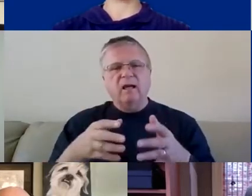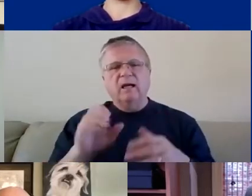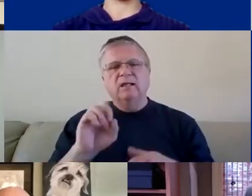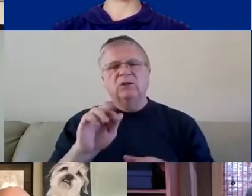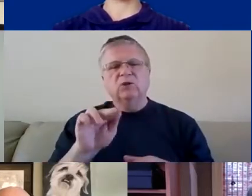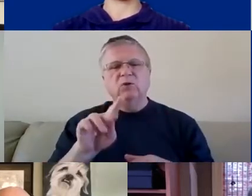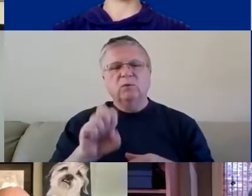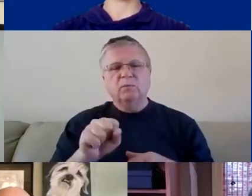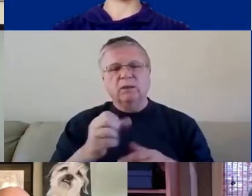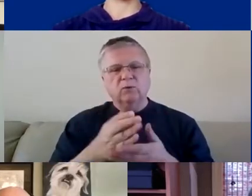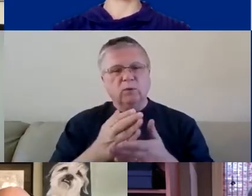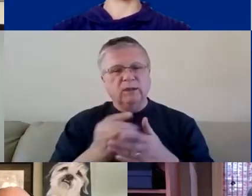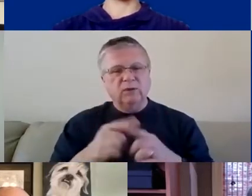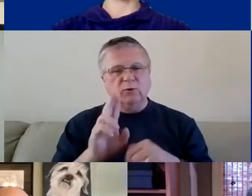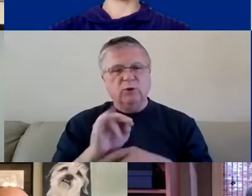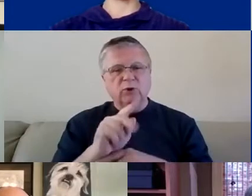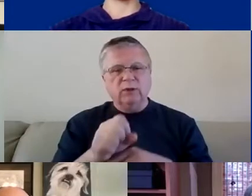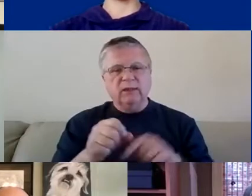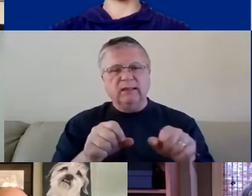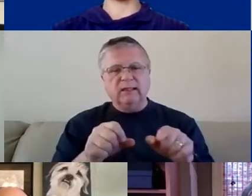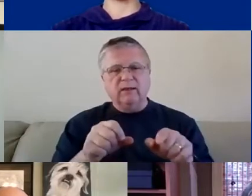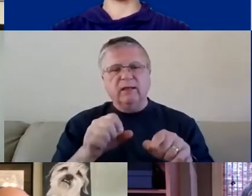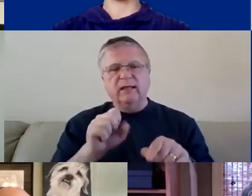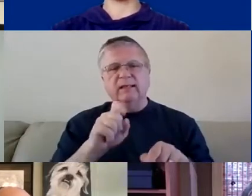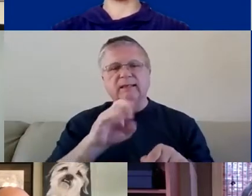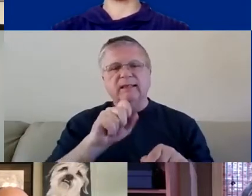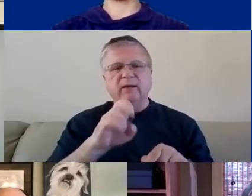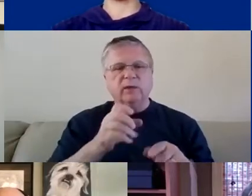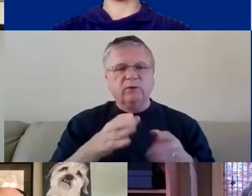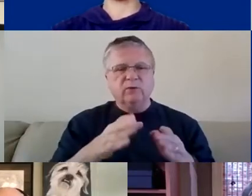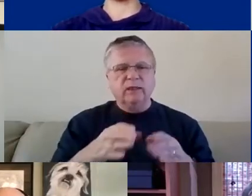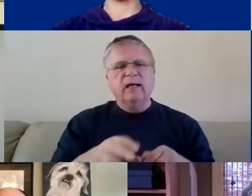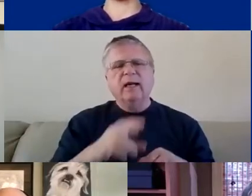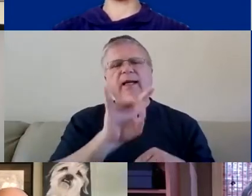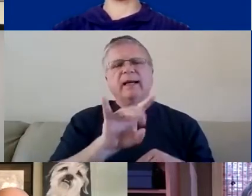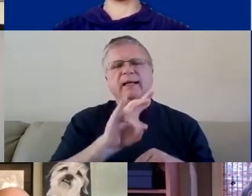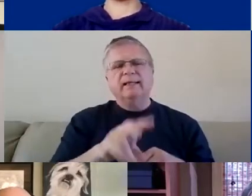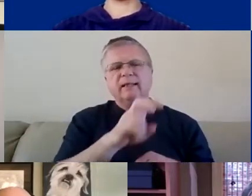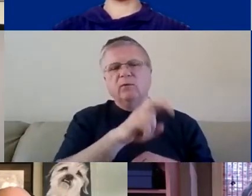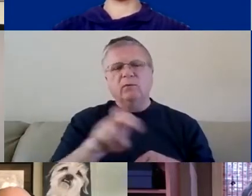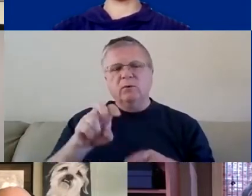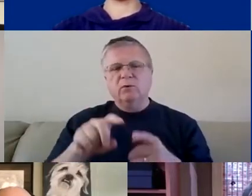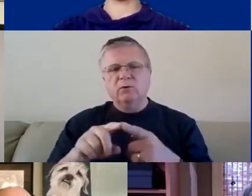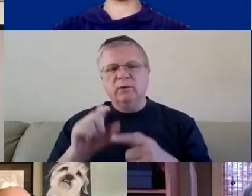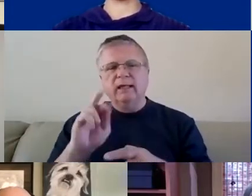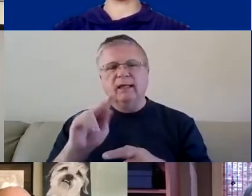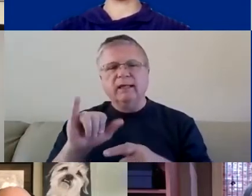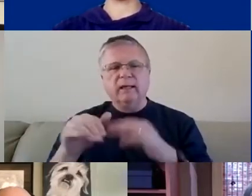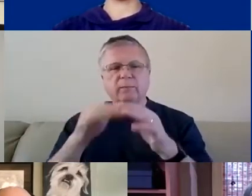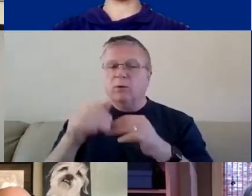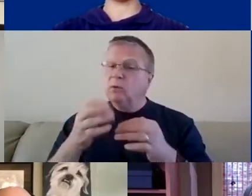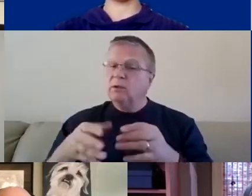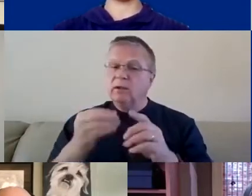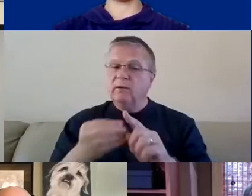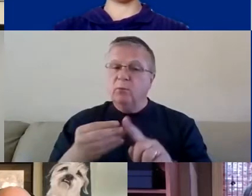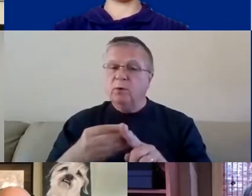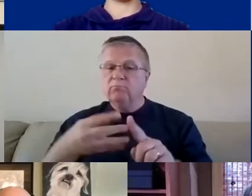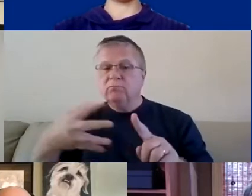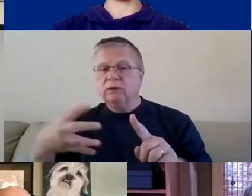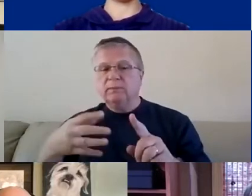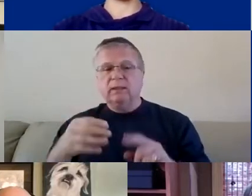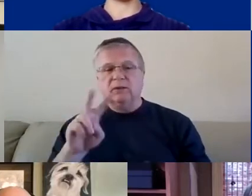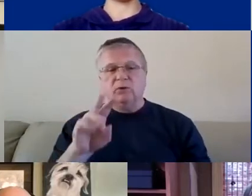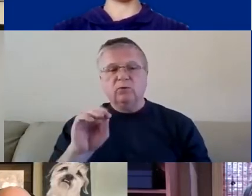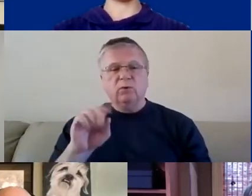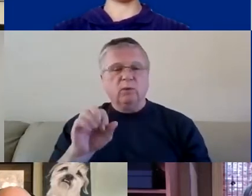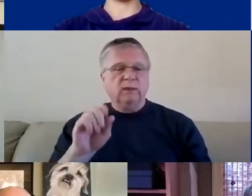201 Stanwick Street. And 87 of those are going to move over to the Allegheny building. That still leaves some room for expansion at 201 Stanwick should it